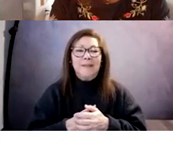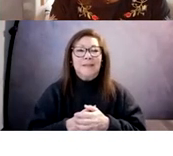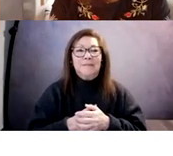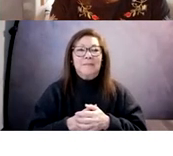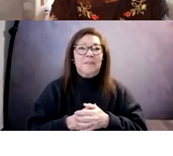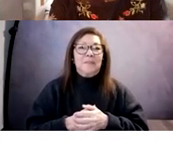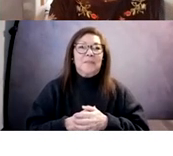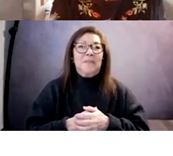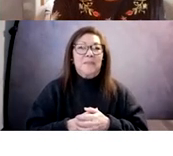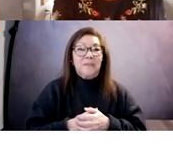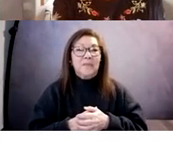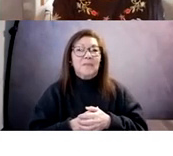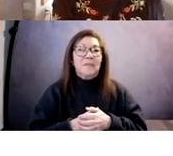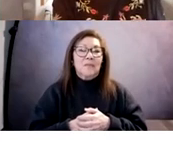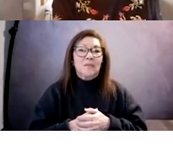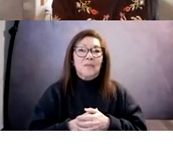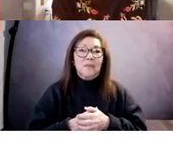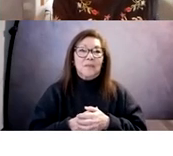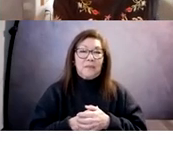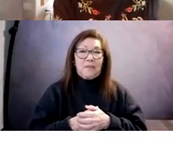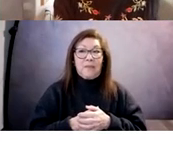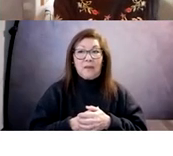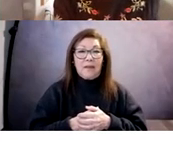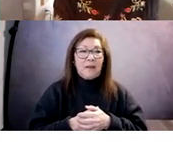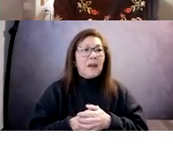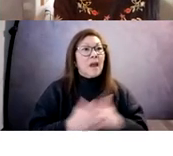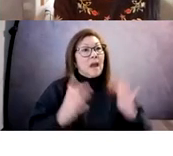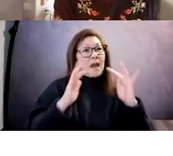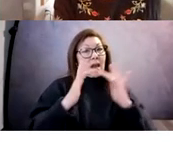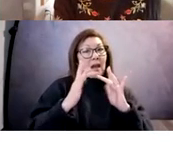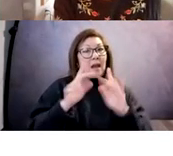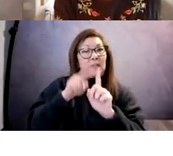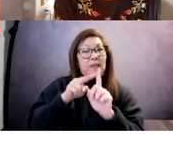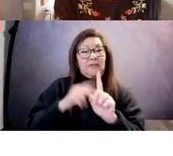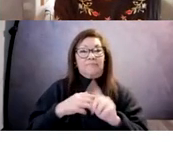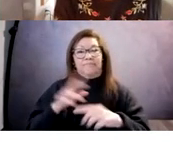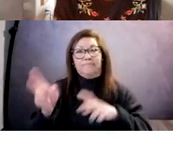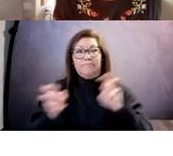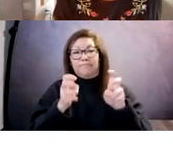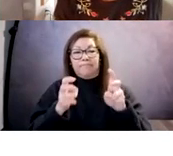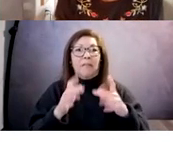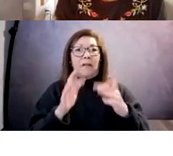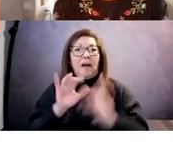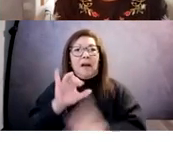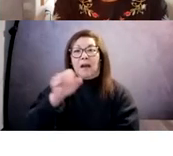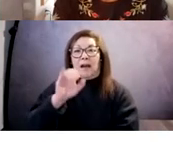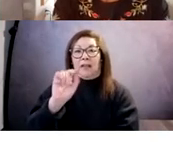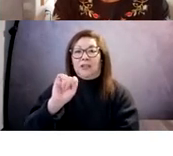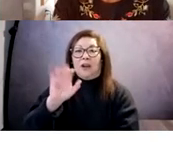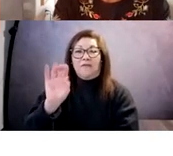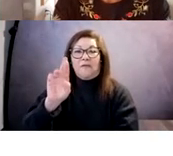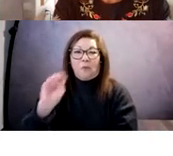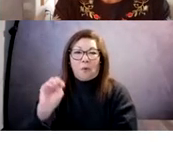Okay. All right, so the application is online by a jot form, and we